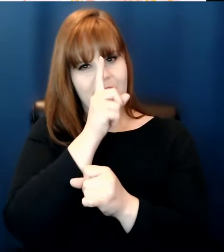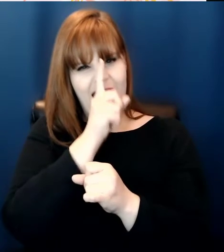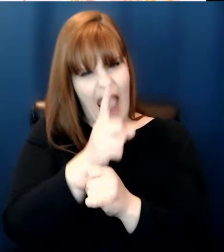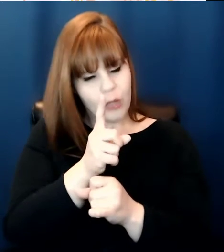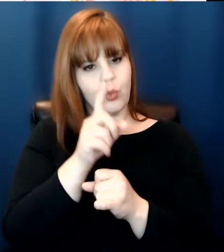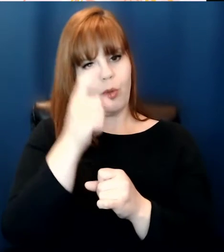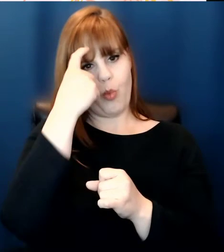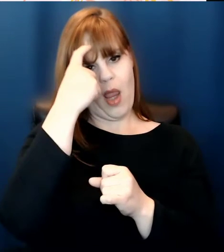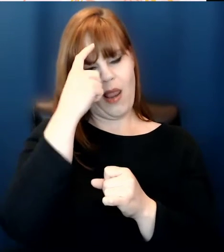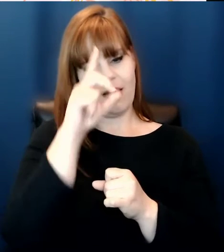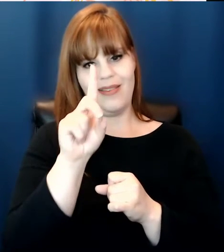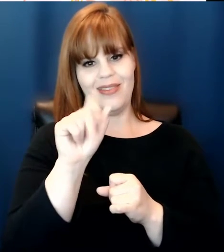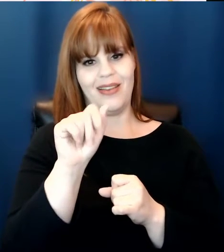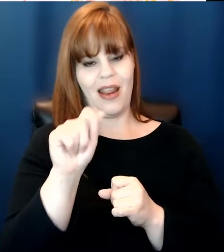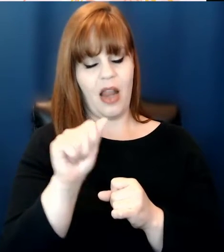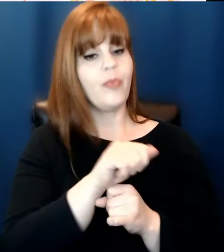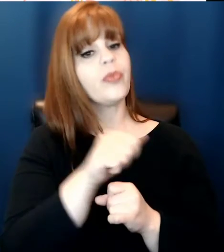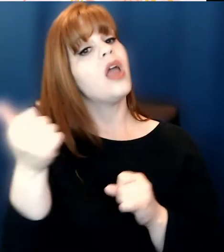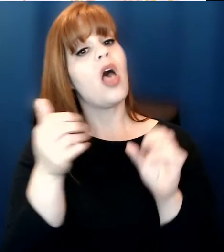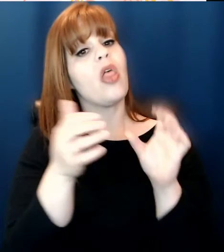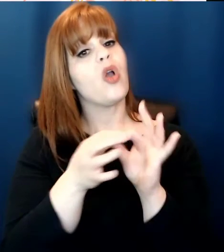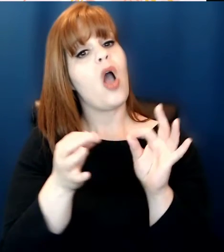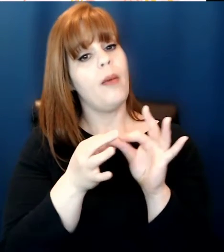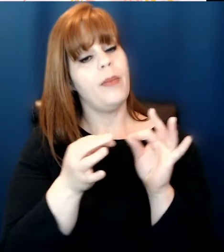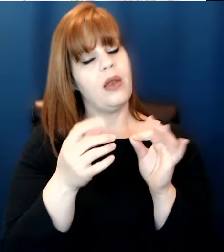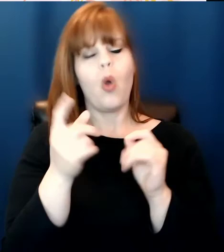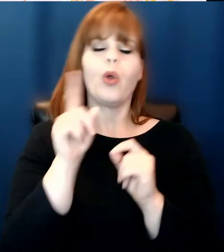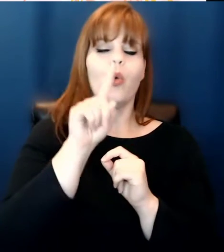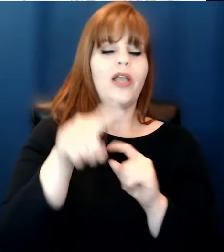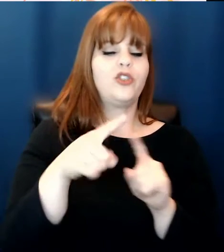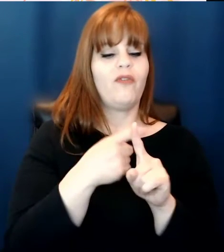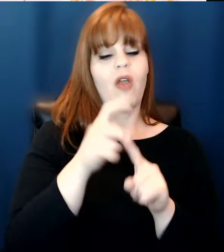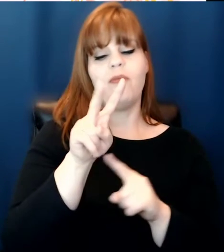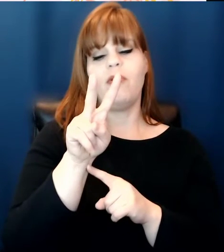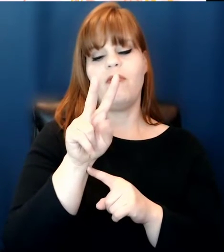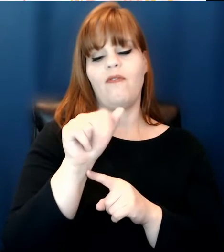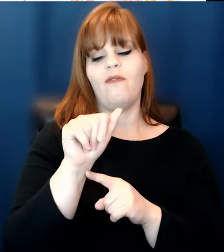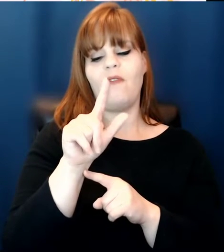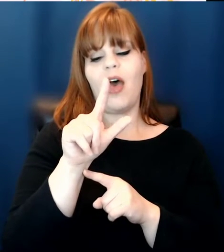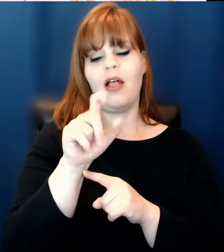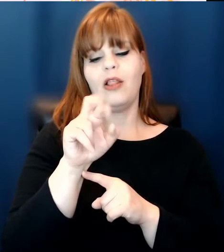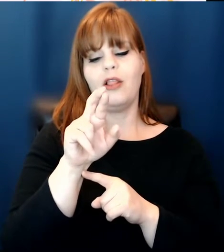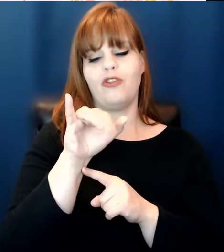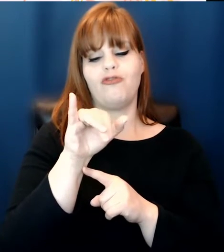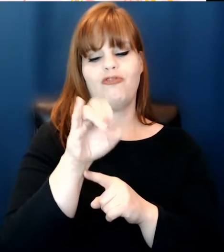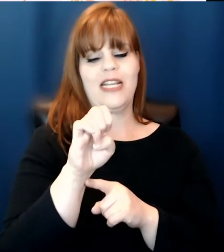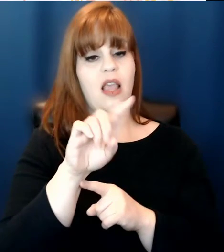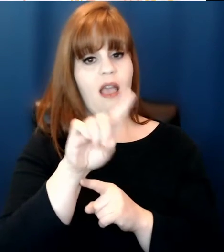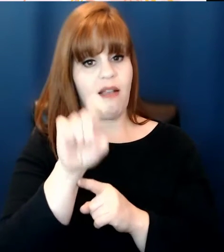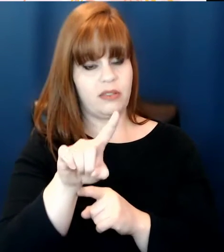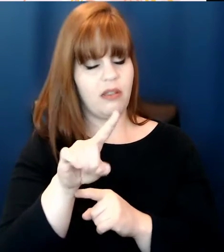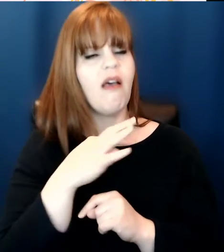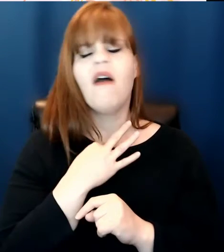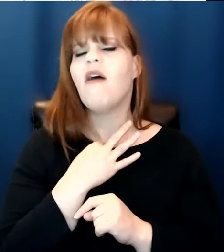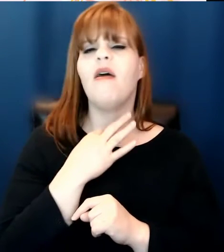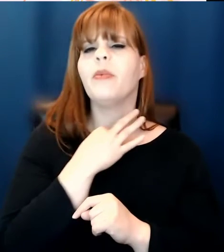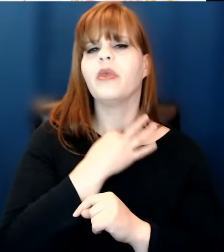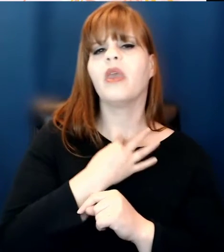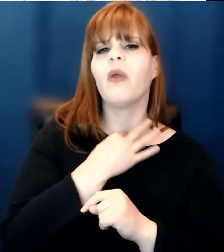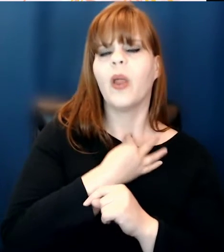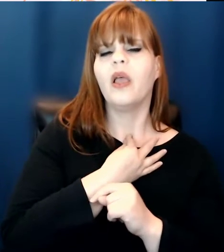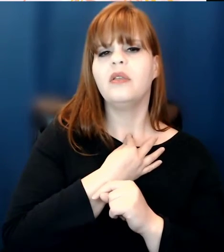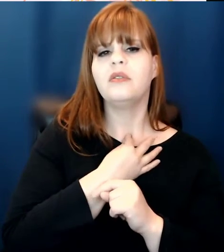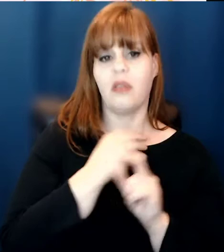Cool. Awesome. So we have another comment from or question from Valerie asking, I'm curious if it